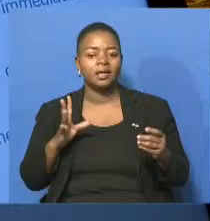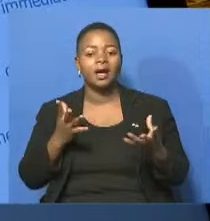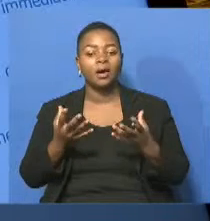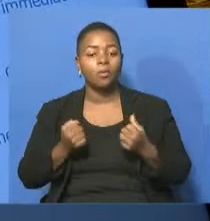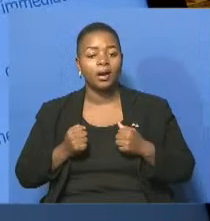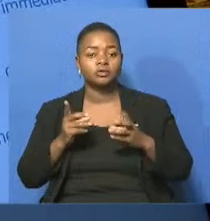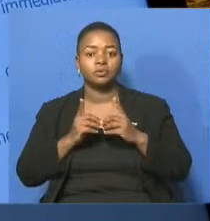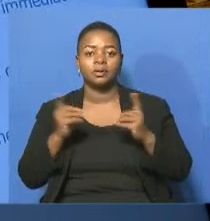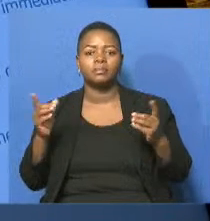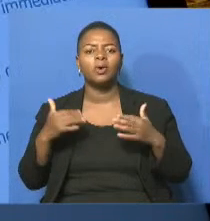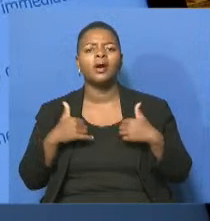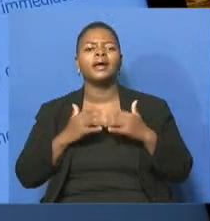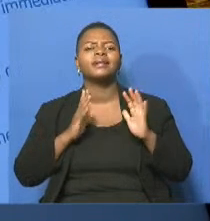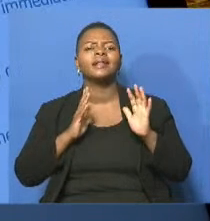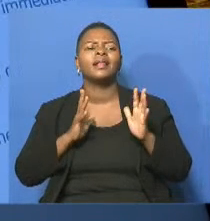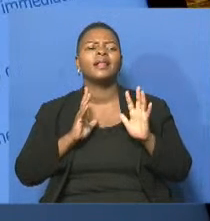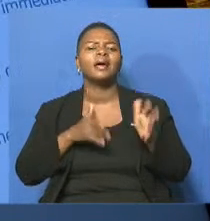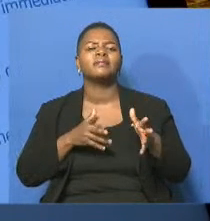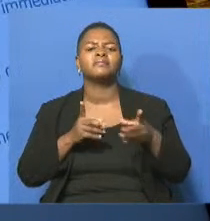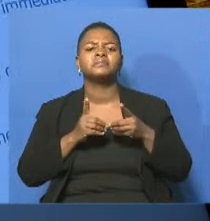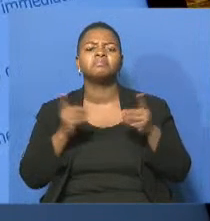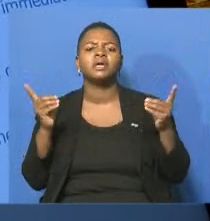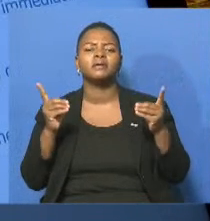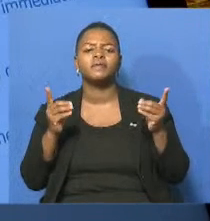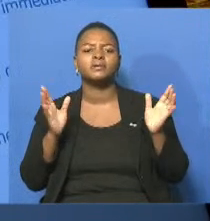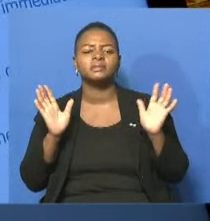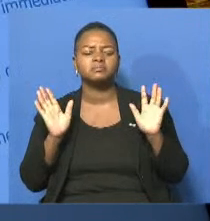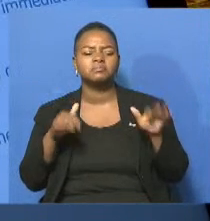relationship, or had left the relationship.